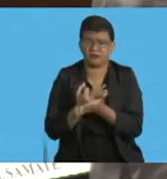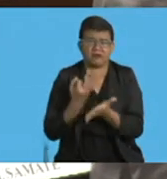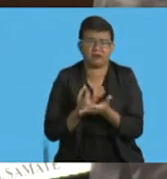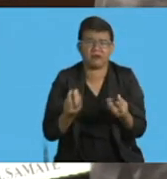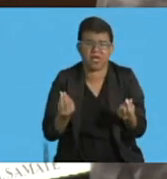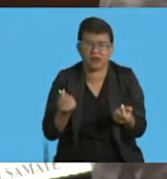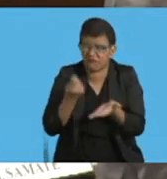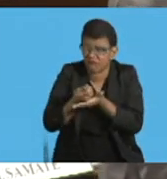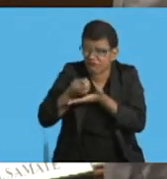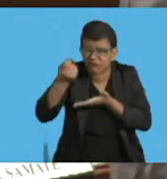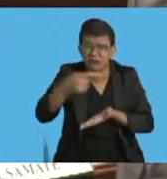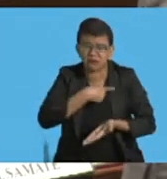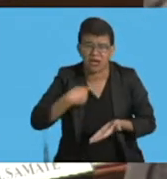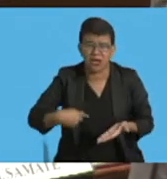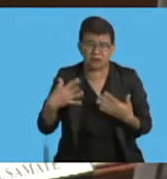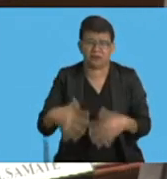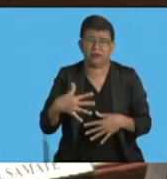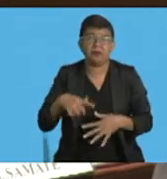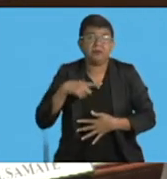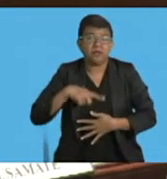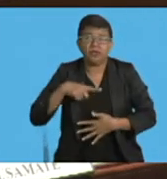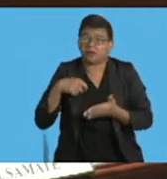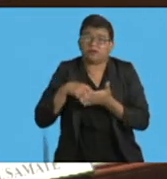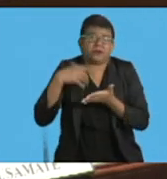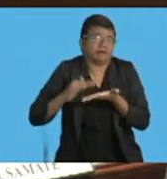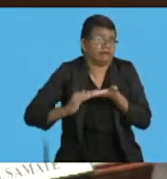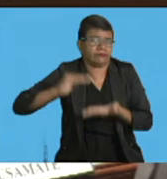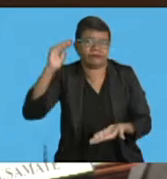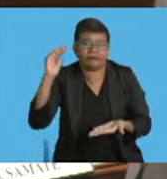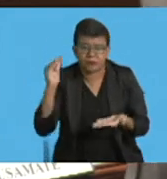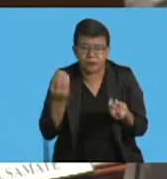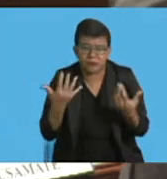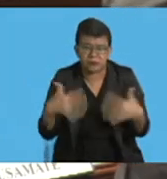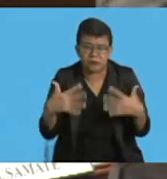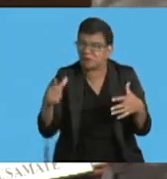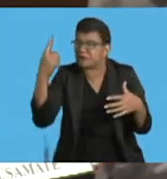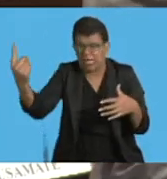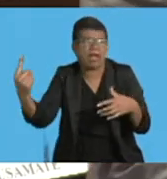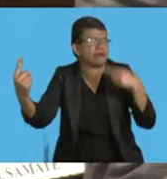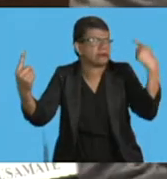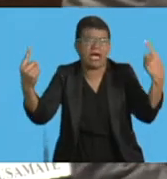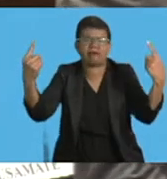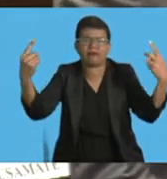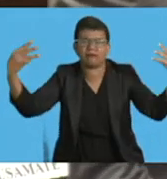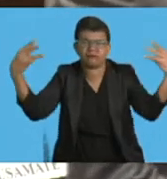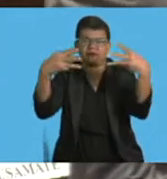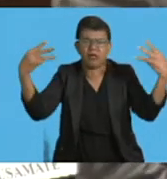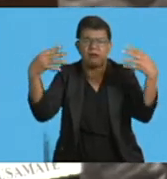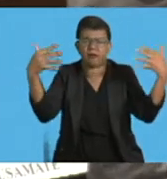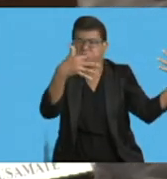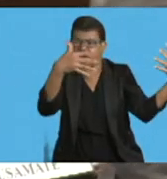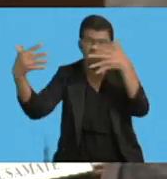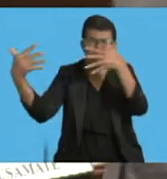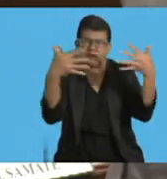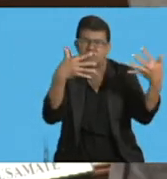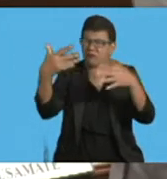20.7%, while the average tariff on imports from elsewhere is 6.7%. So you can see that the non-US countries are being given